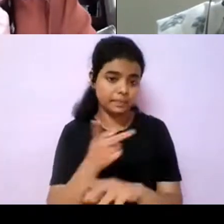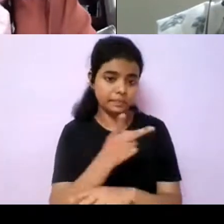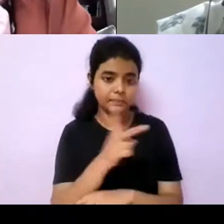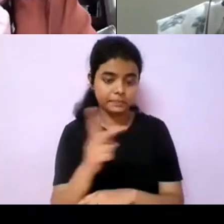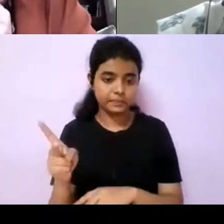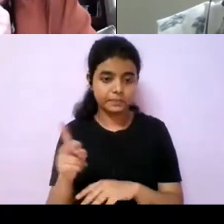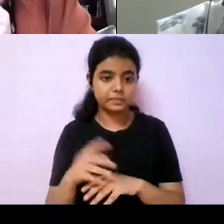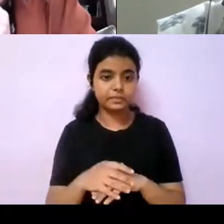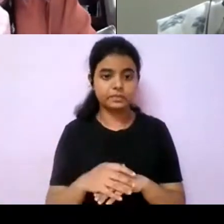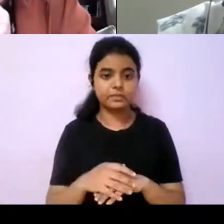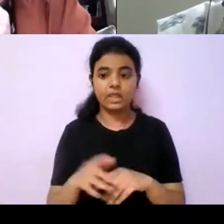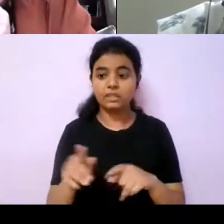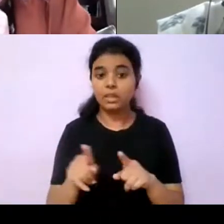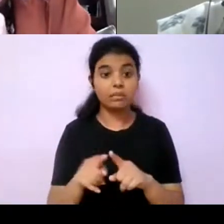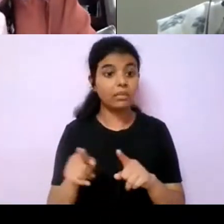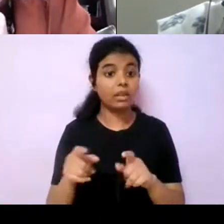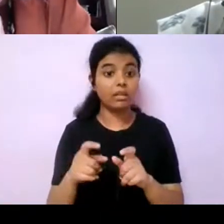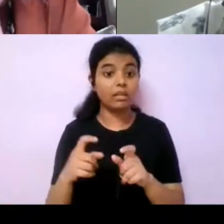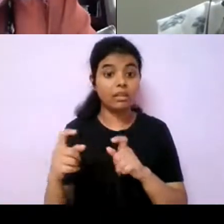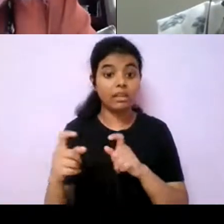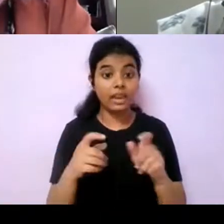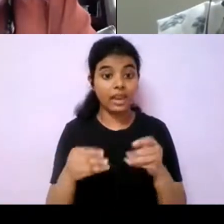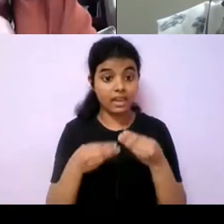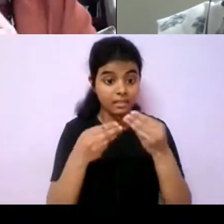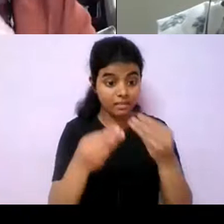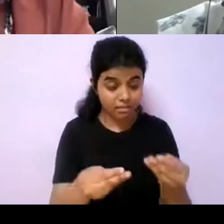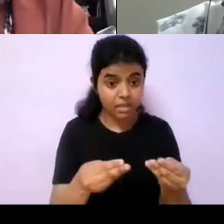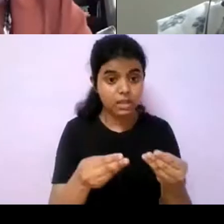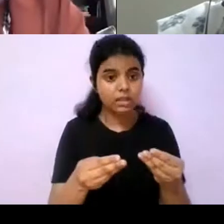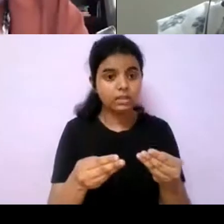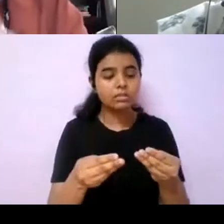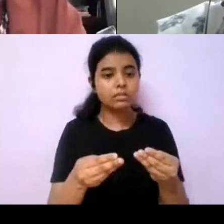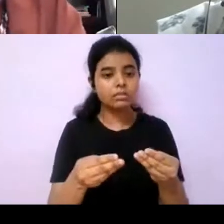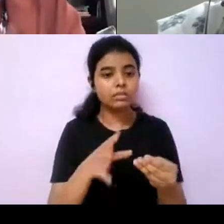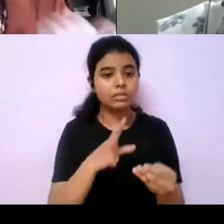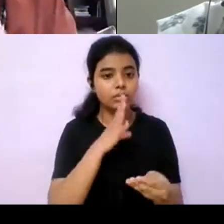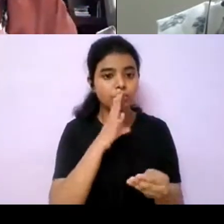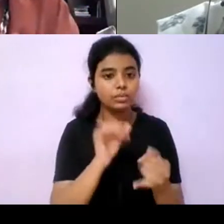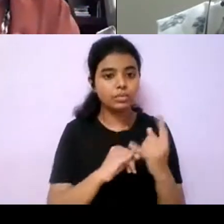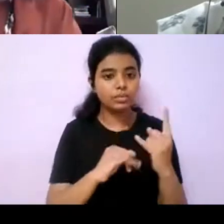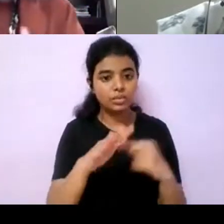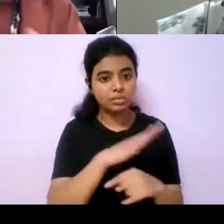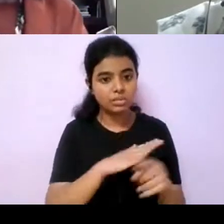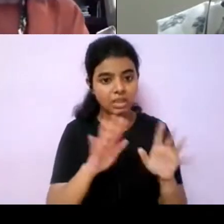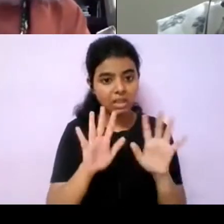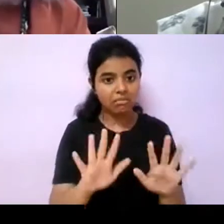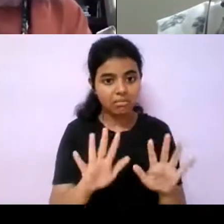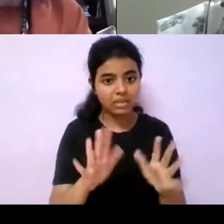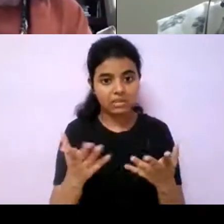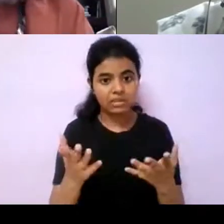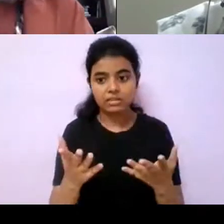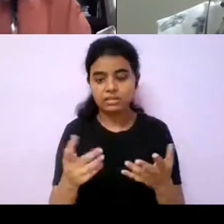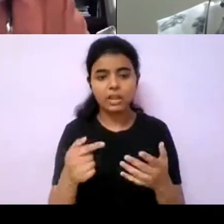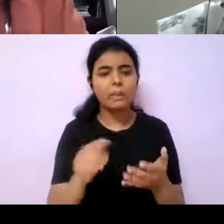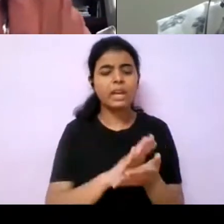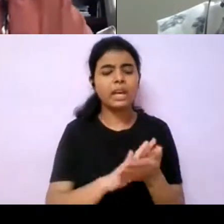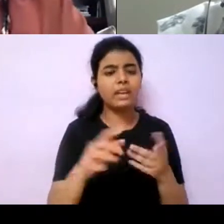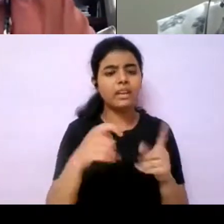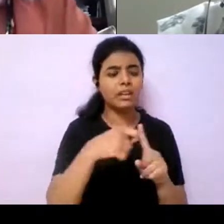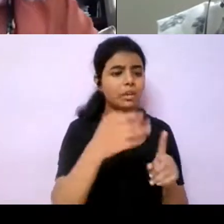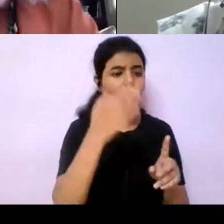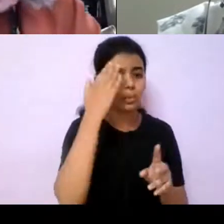even to the caregiving situation of someone not like Helen Keller, but someone more like my daughter, who